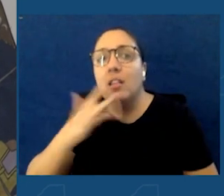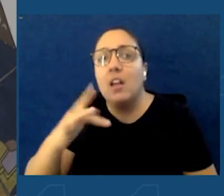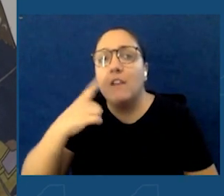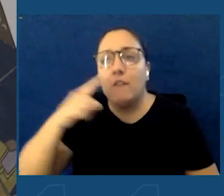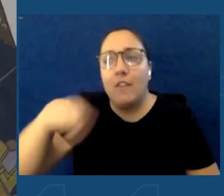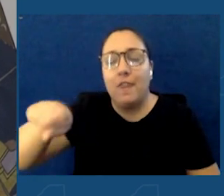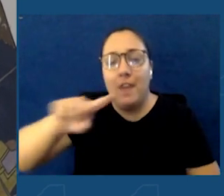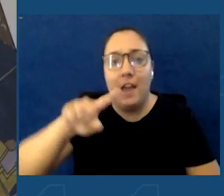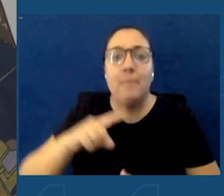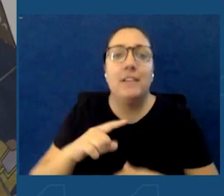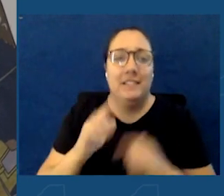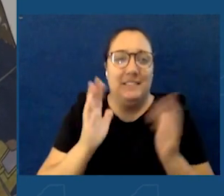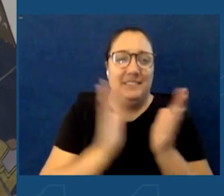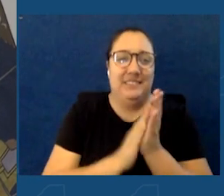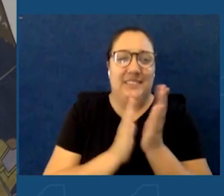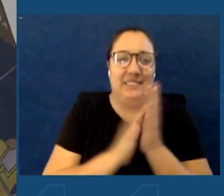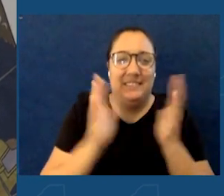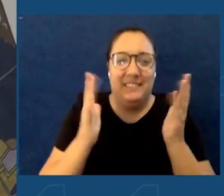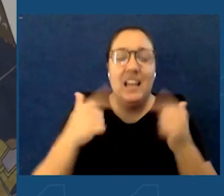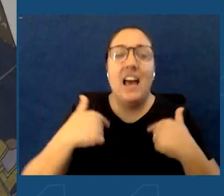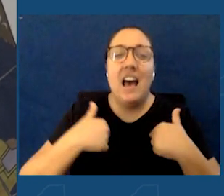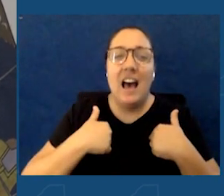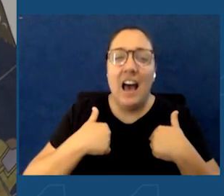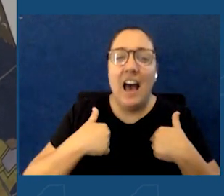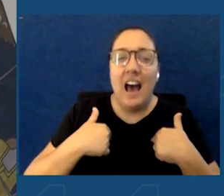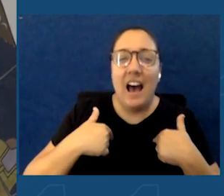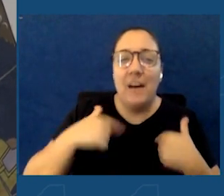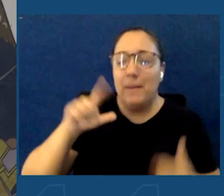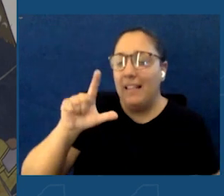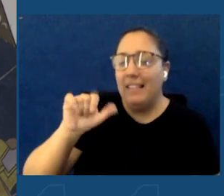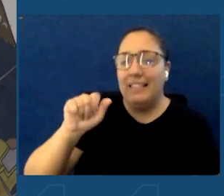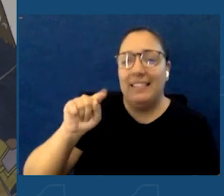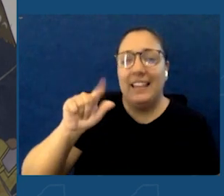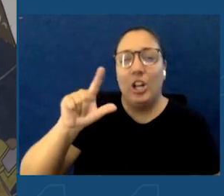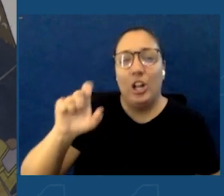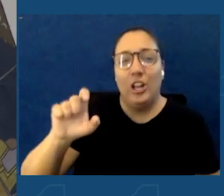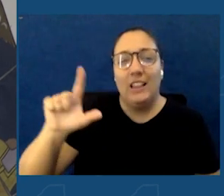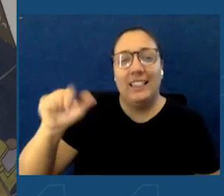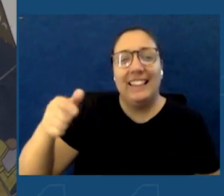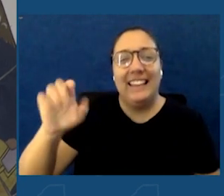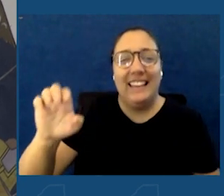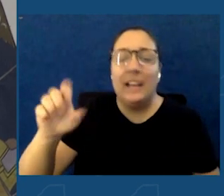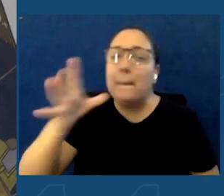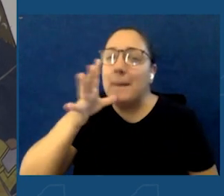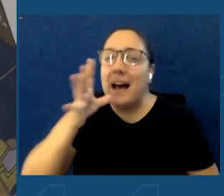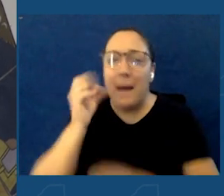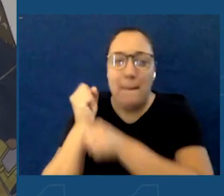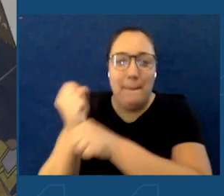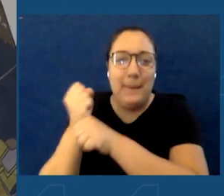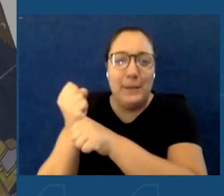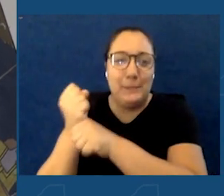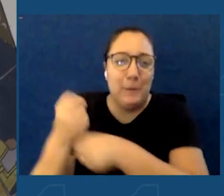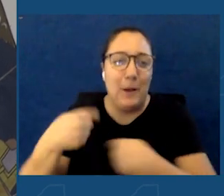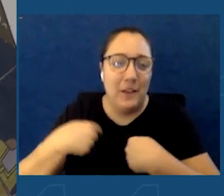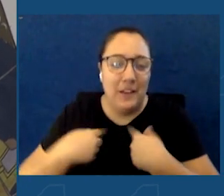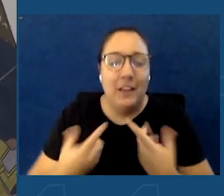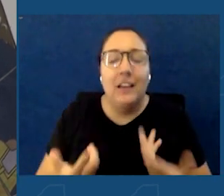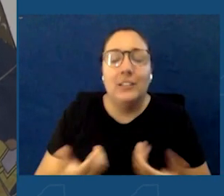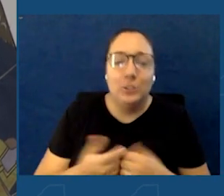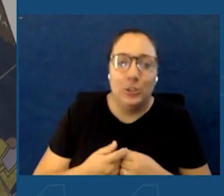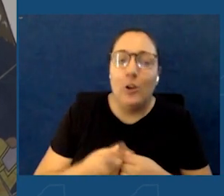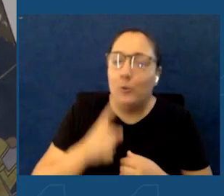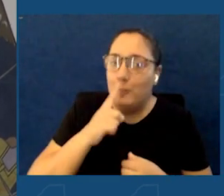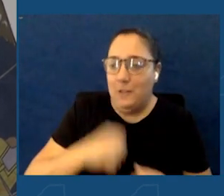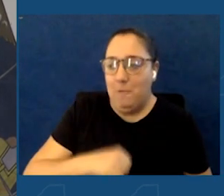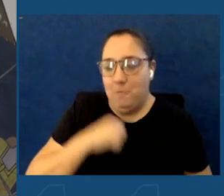I'm a Little League mom. Watched our kids play a lot of baseball. This is a very big deal, so we're so proud of the players, their parents,